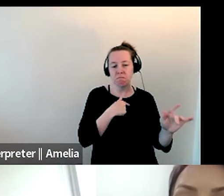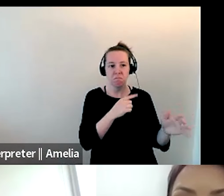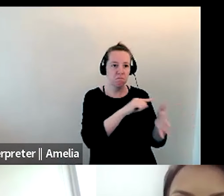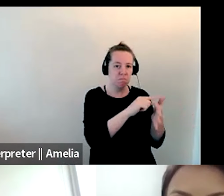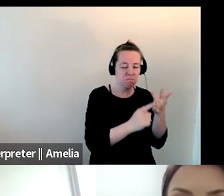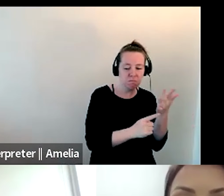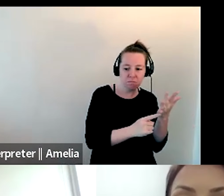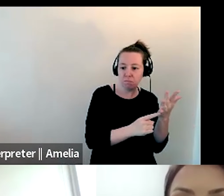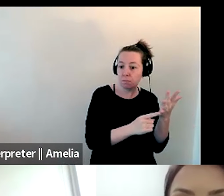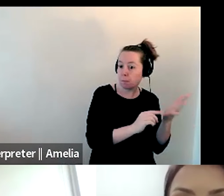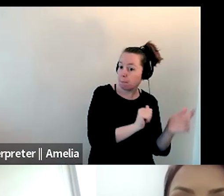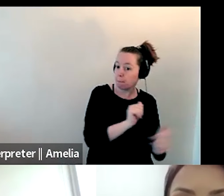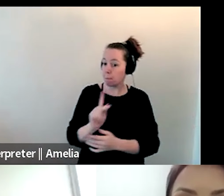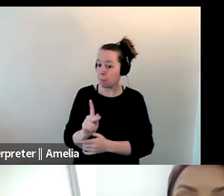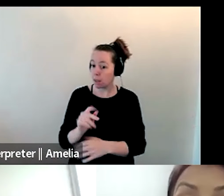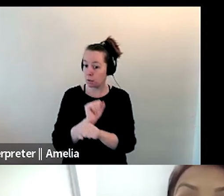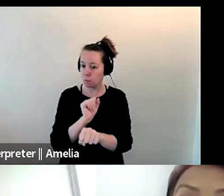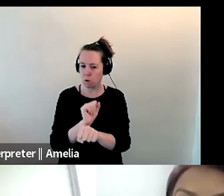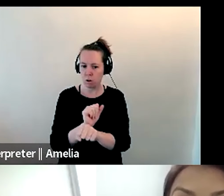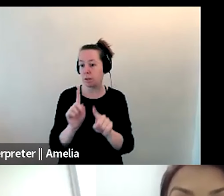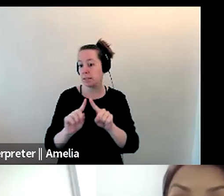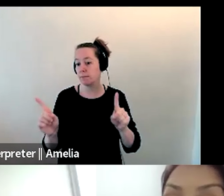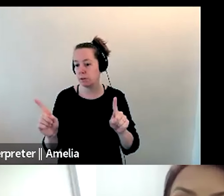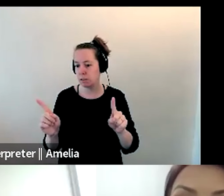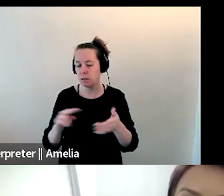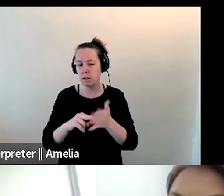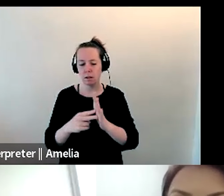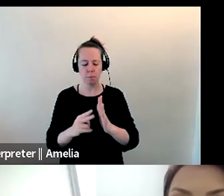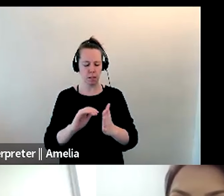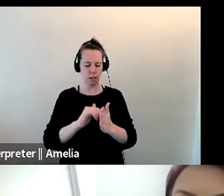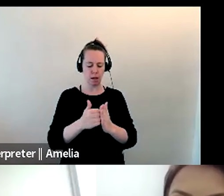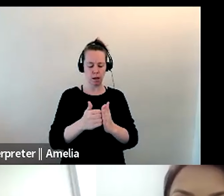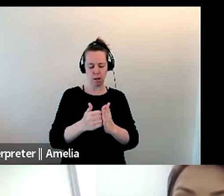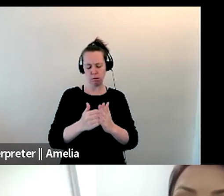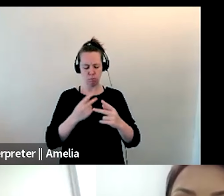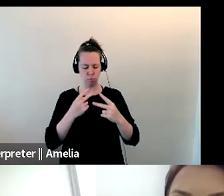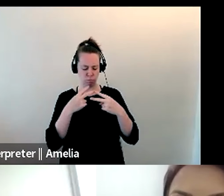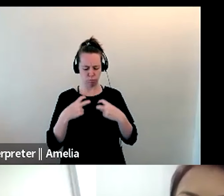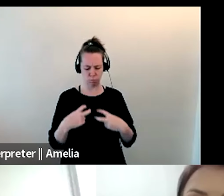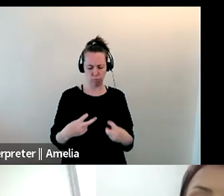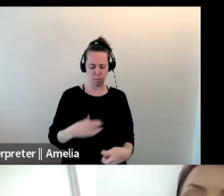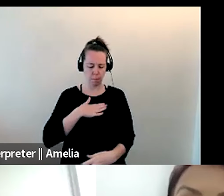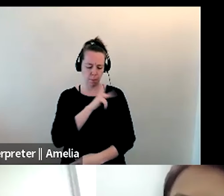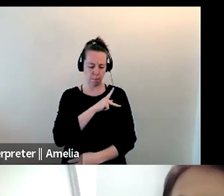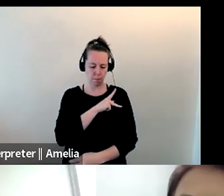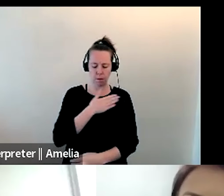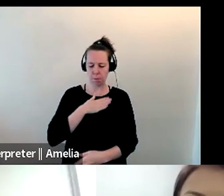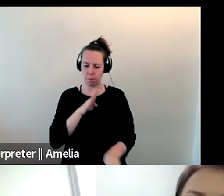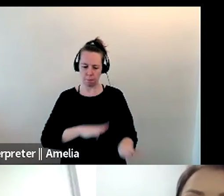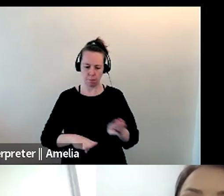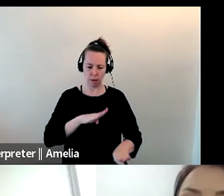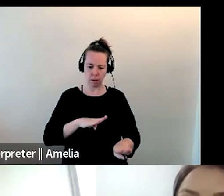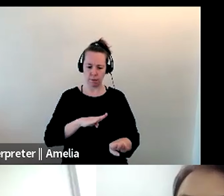adapt in your personality and your behaviors to achieve your outcomes, your goals, you complete your tasks or approach your